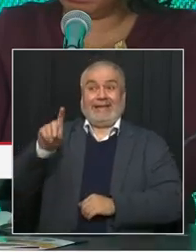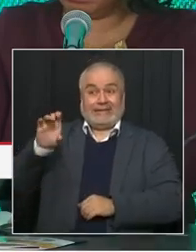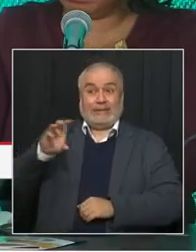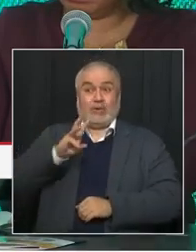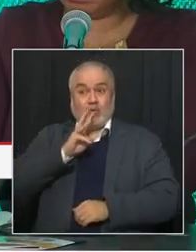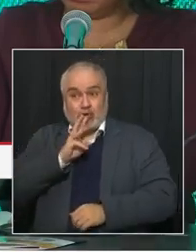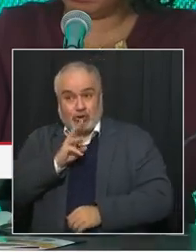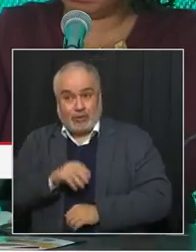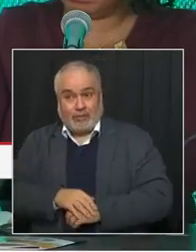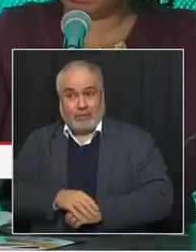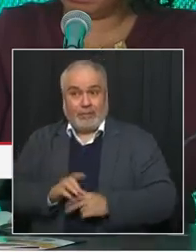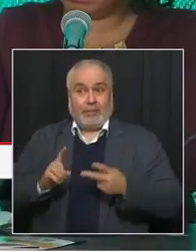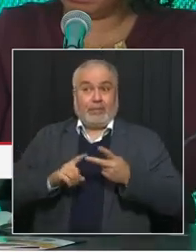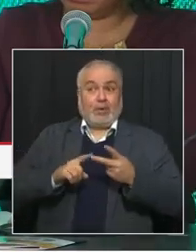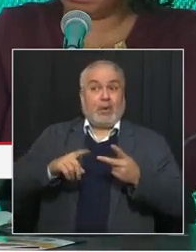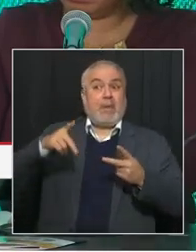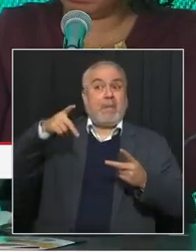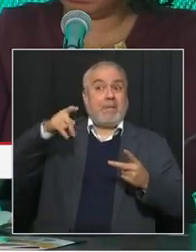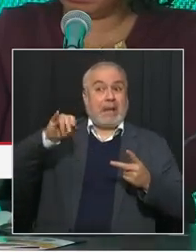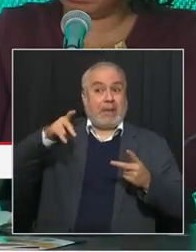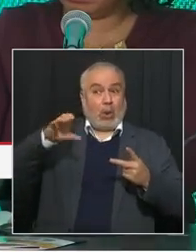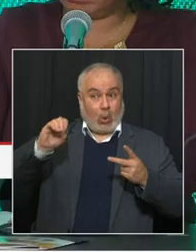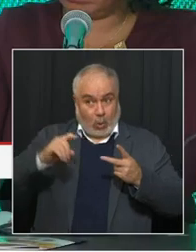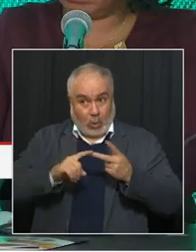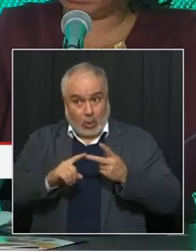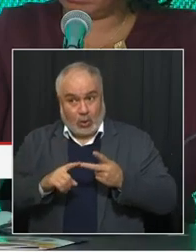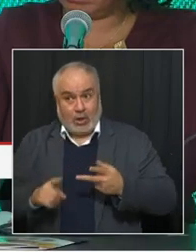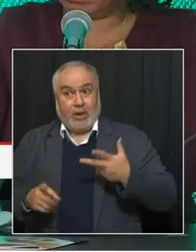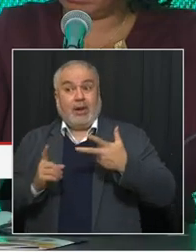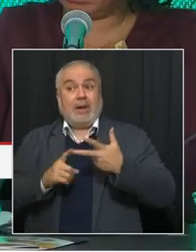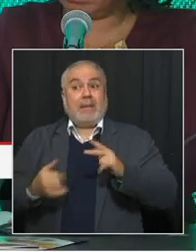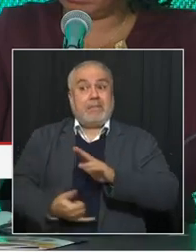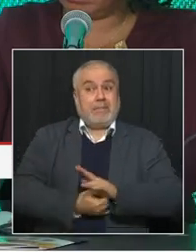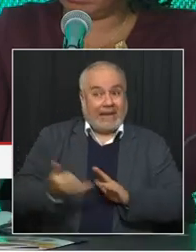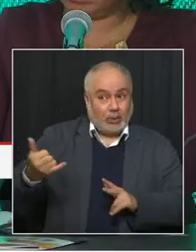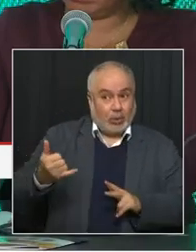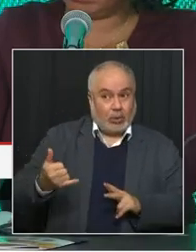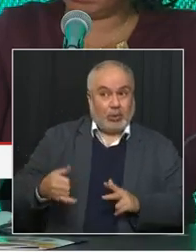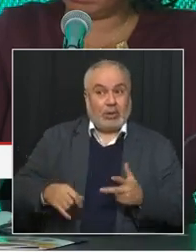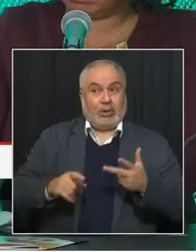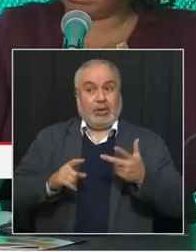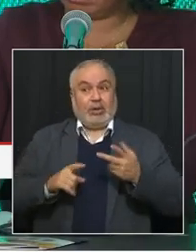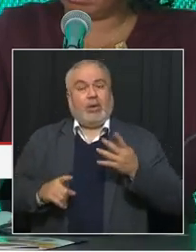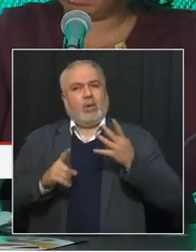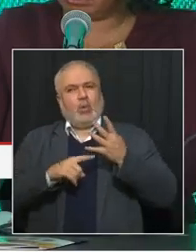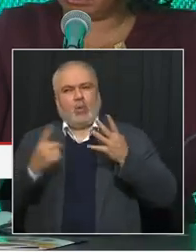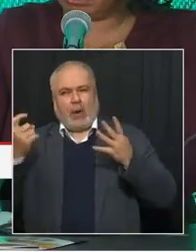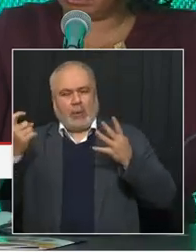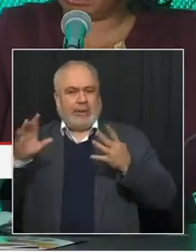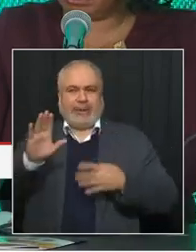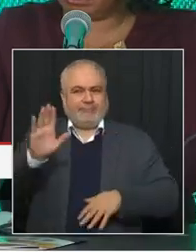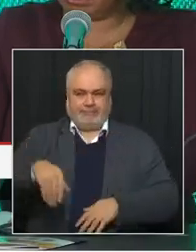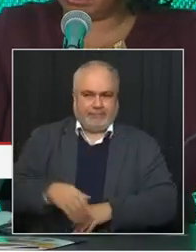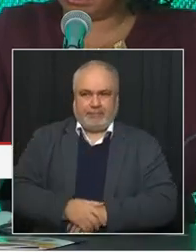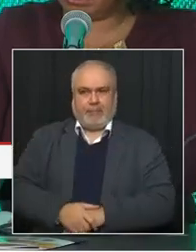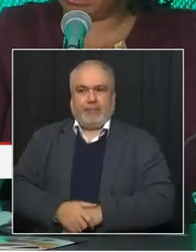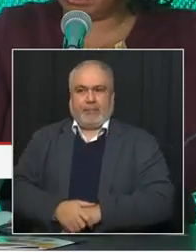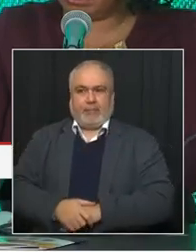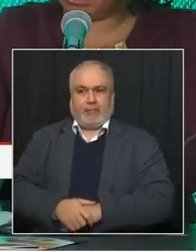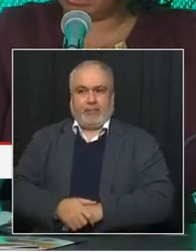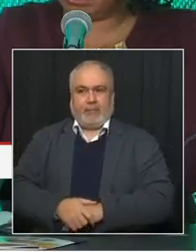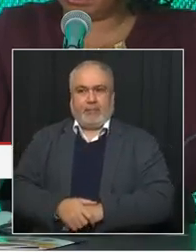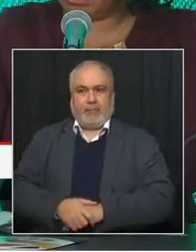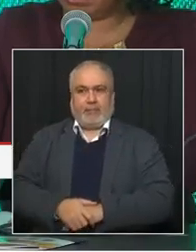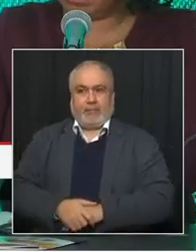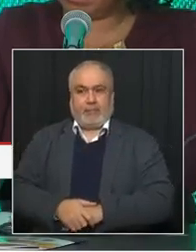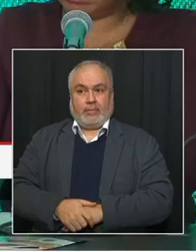one. And at the time, and probably still, there were billions of dollars worth of work scheduled.